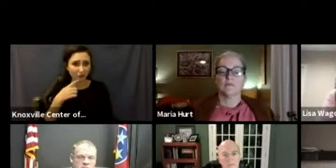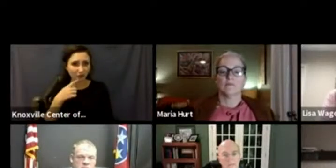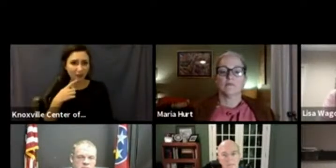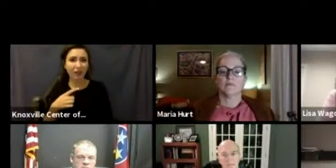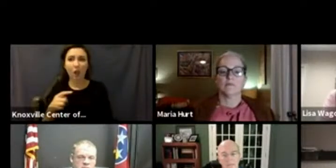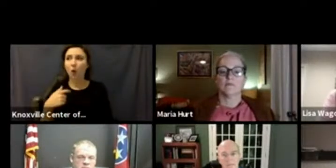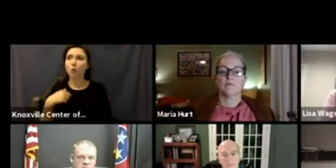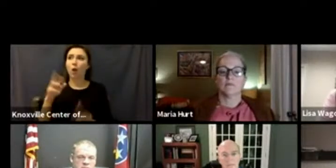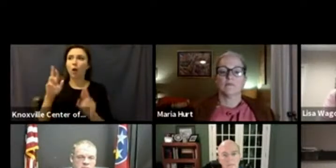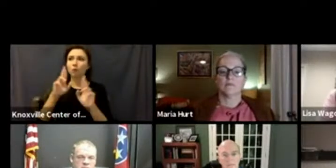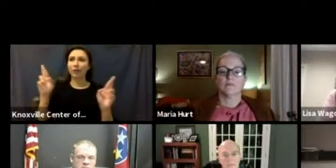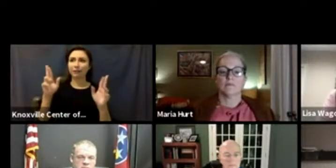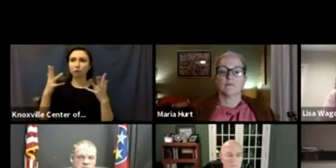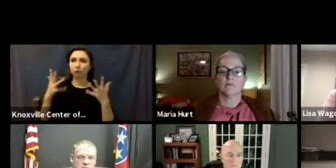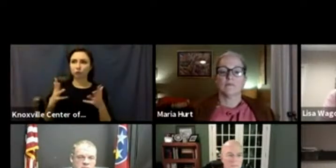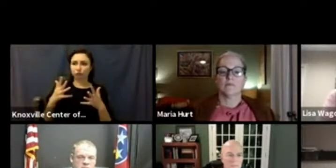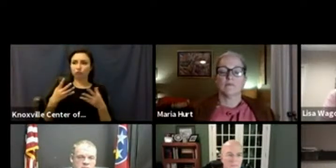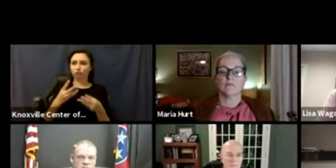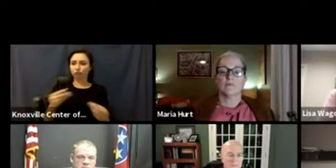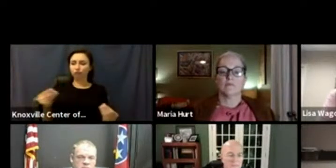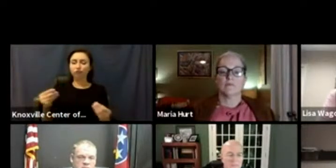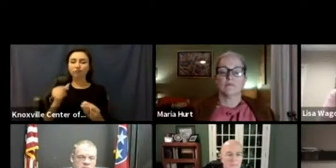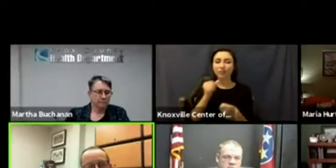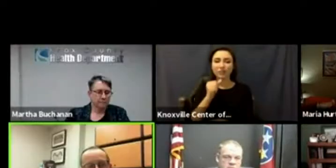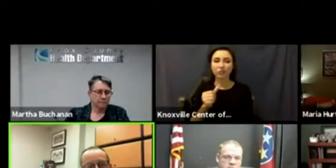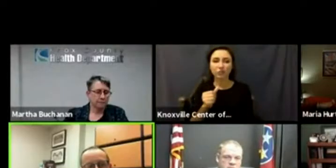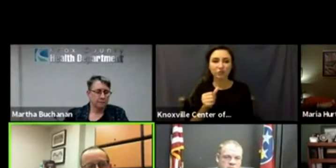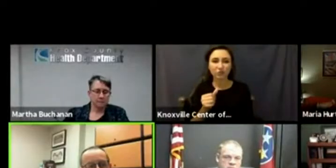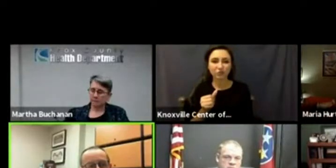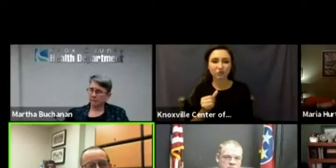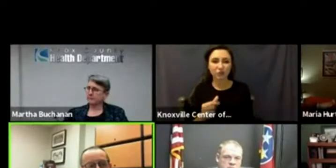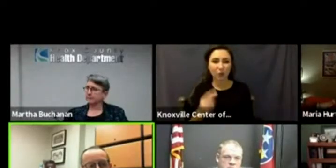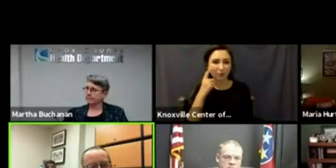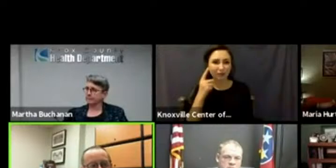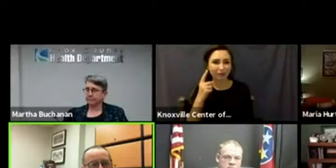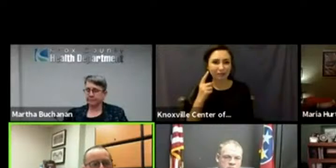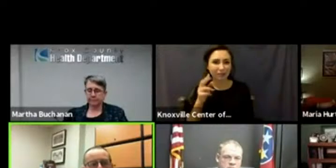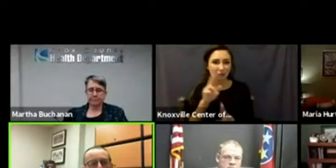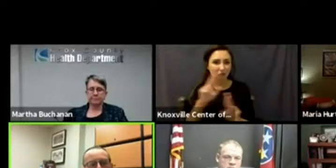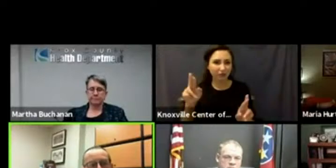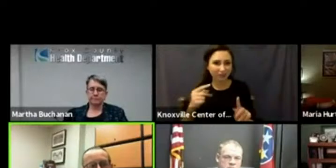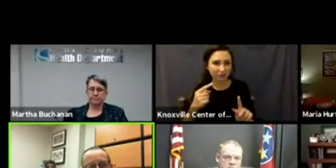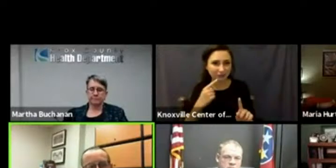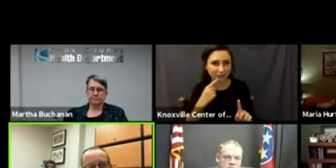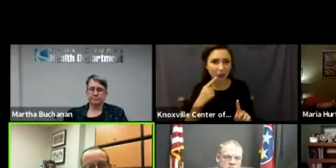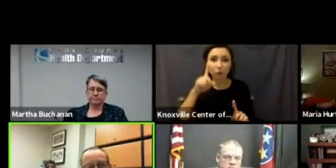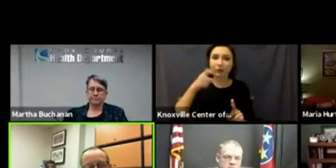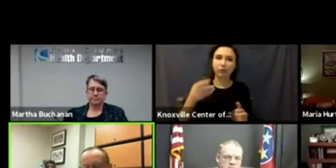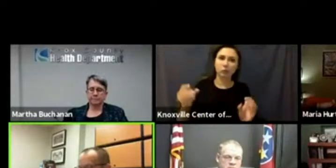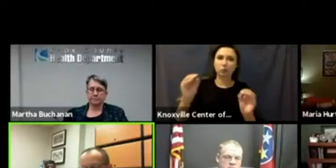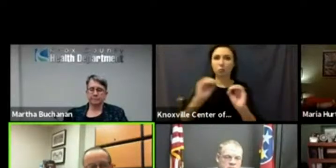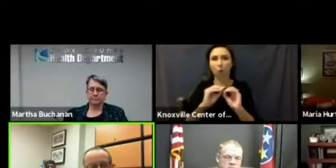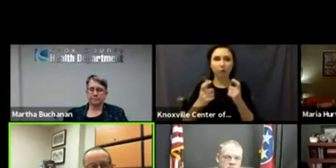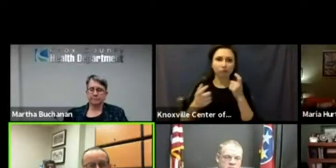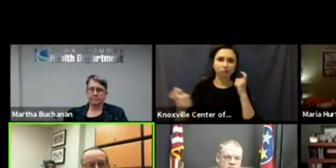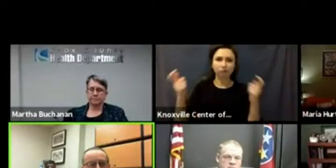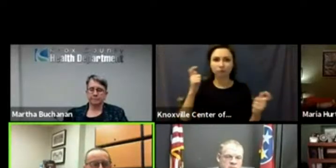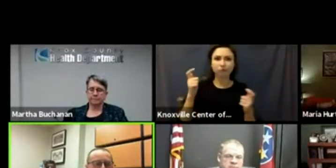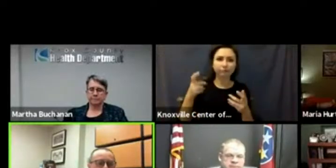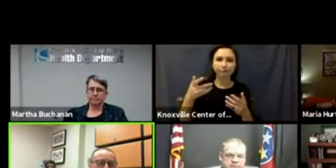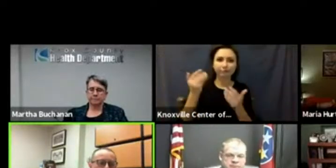anything back, but I'm also not feeling like we would need to pass anything broader or more comprehensive. That's just my 2